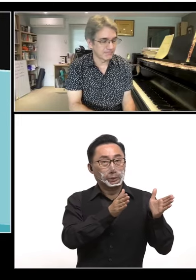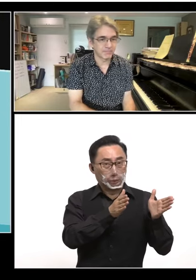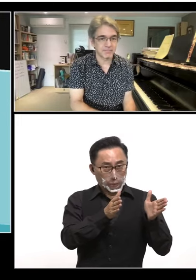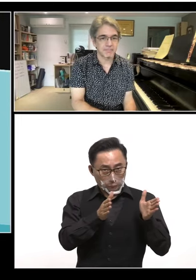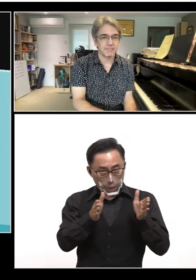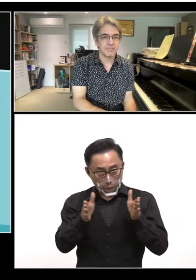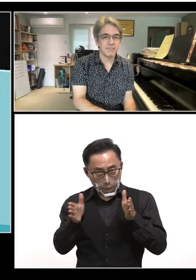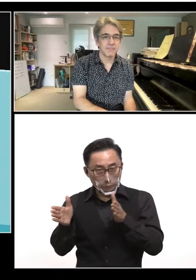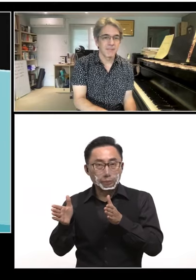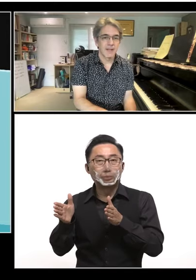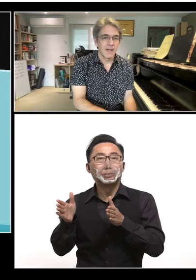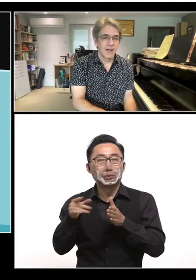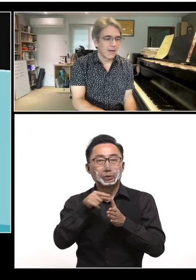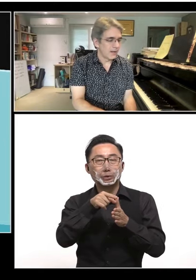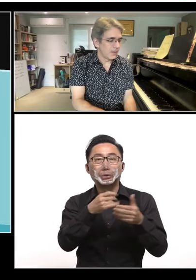slide.